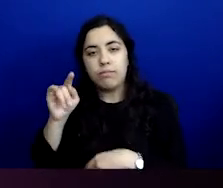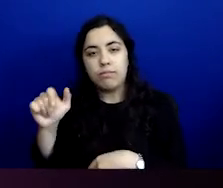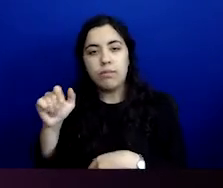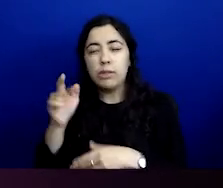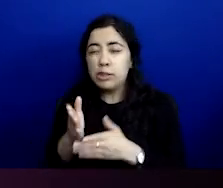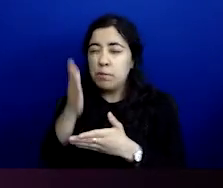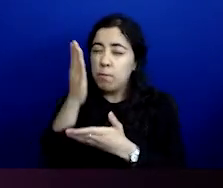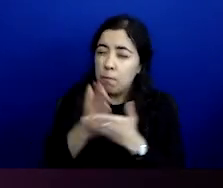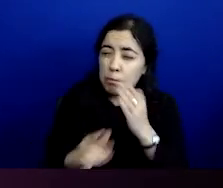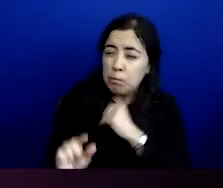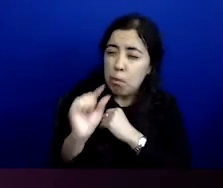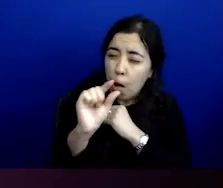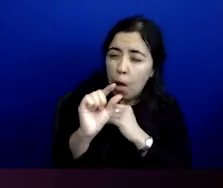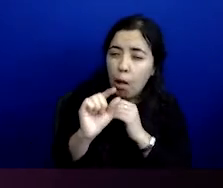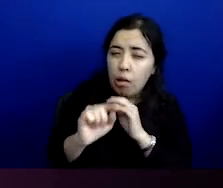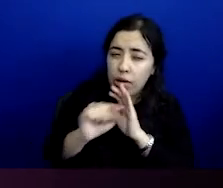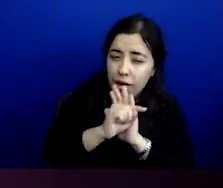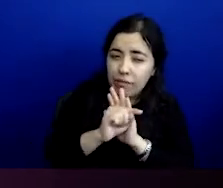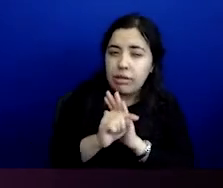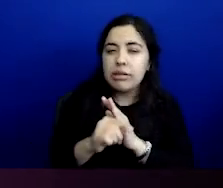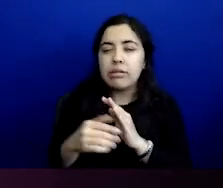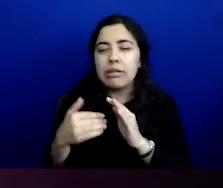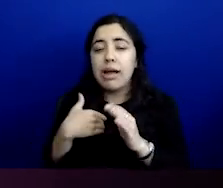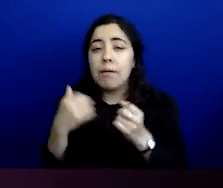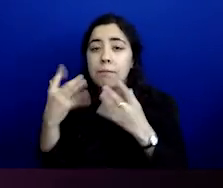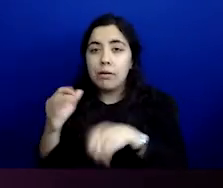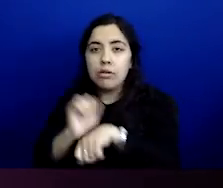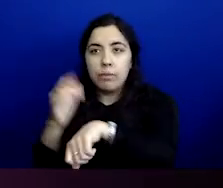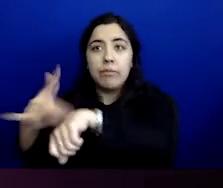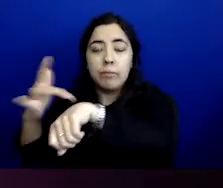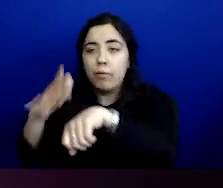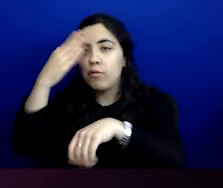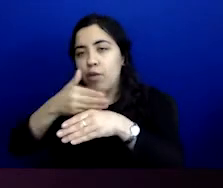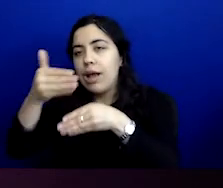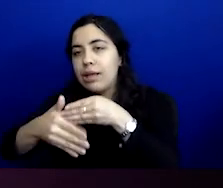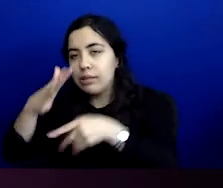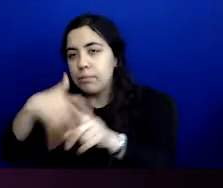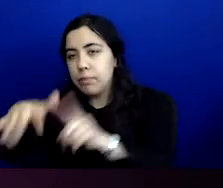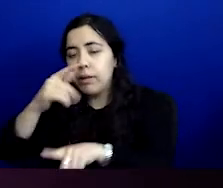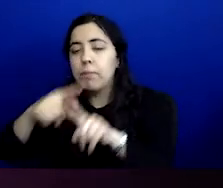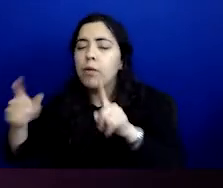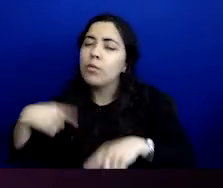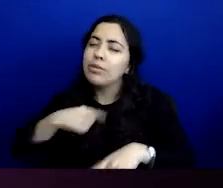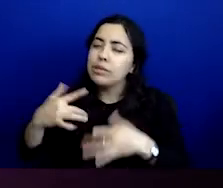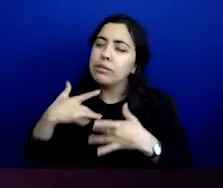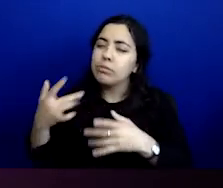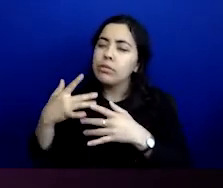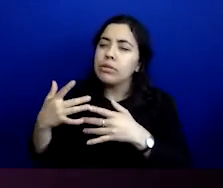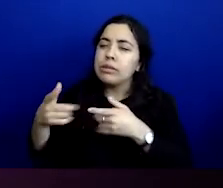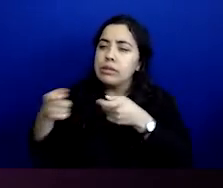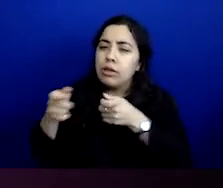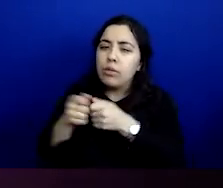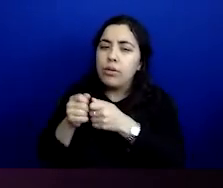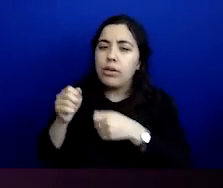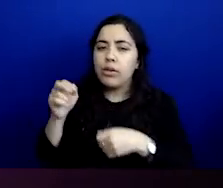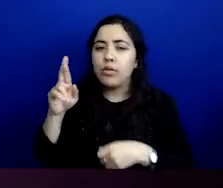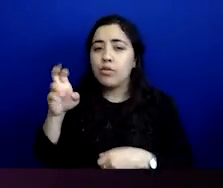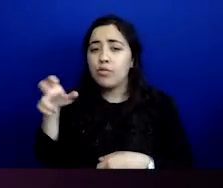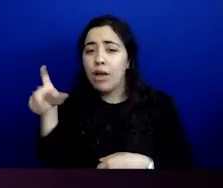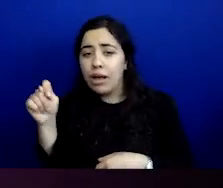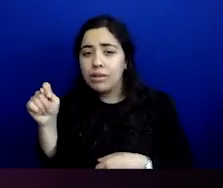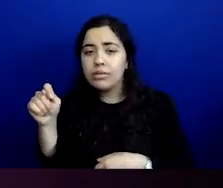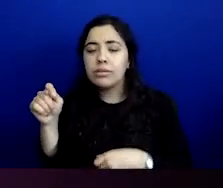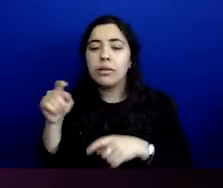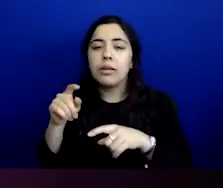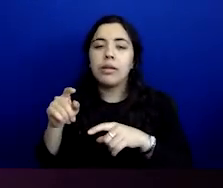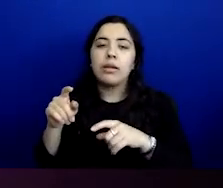lot of jobs open right now in the front-end space. We're typically used to dealing with REST or GraphQL endpoints. The